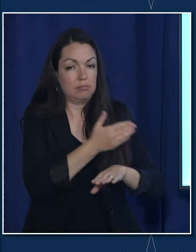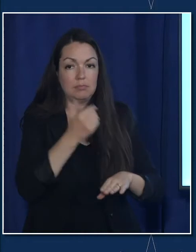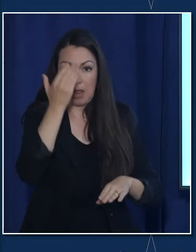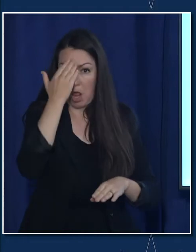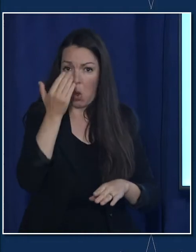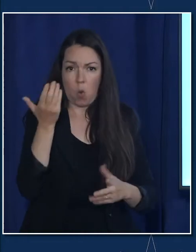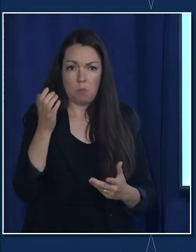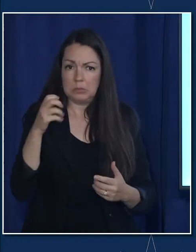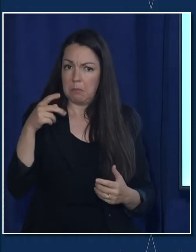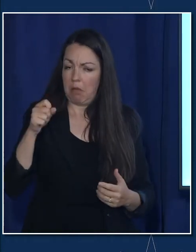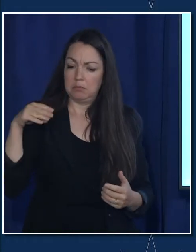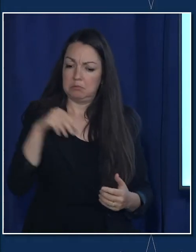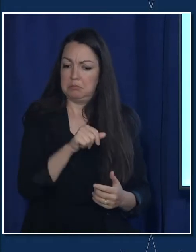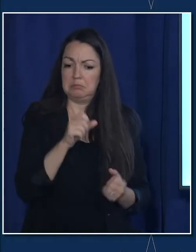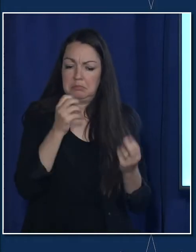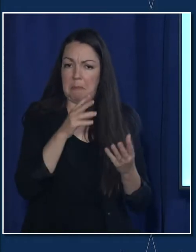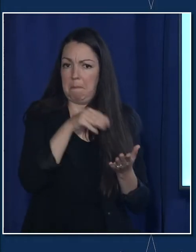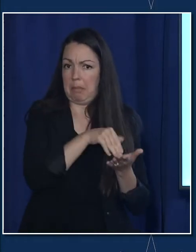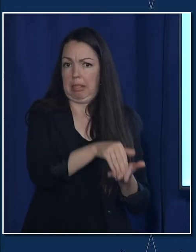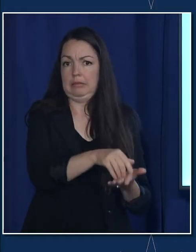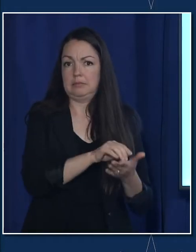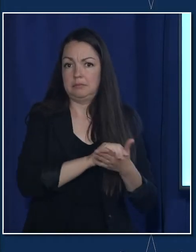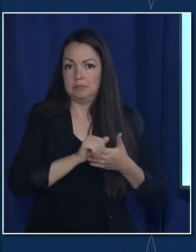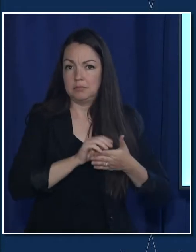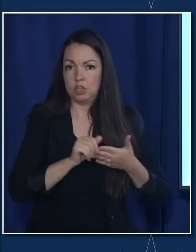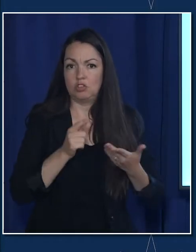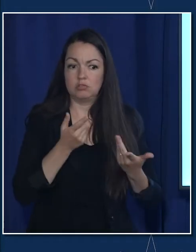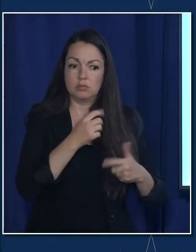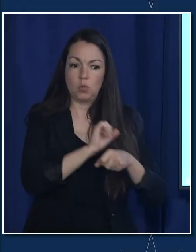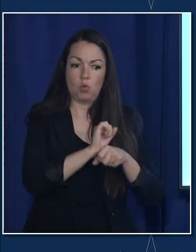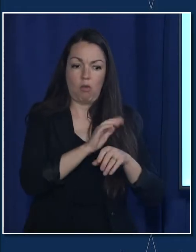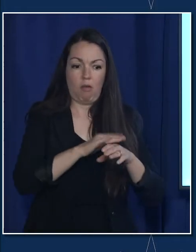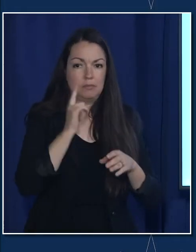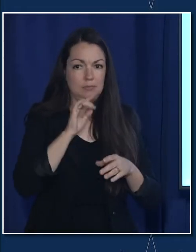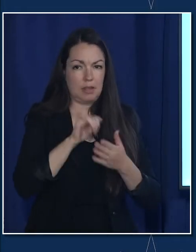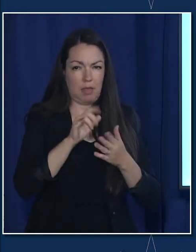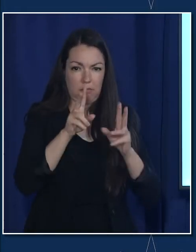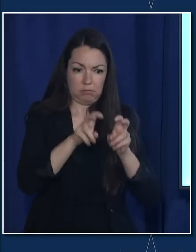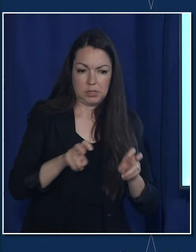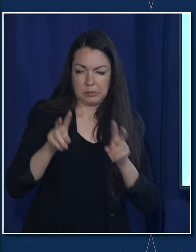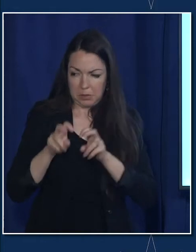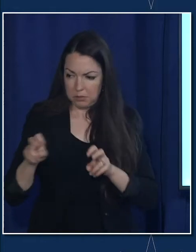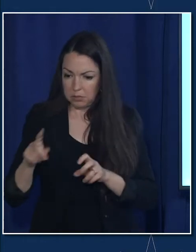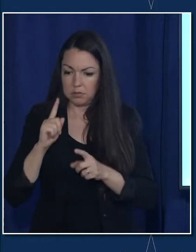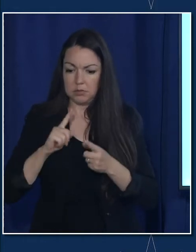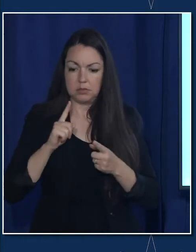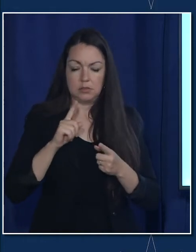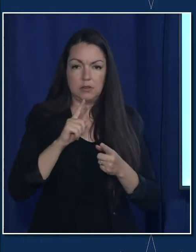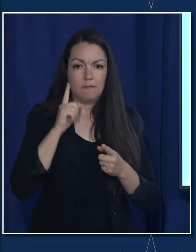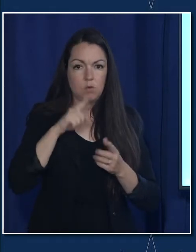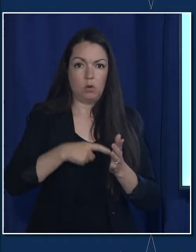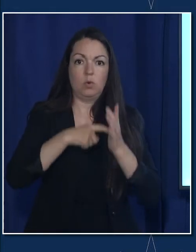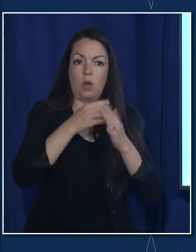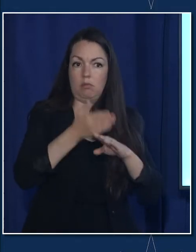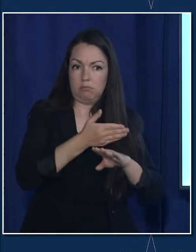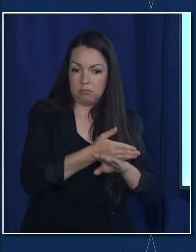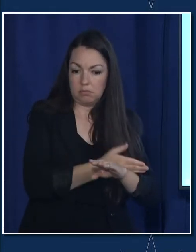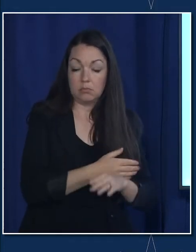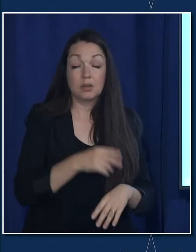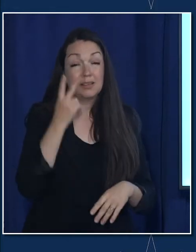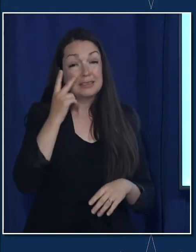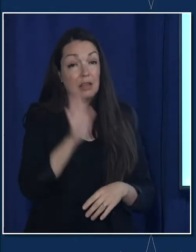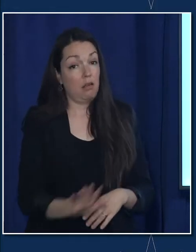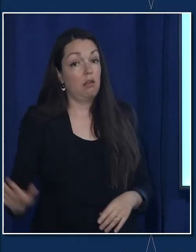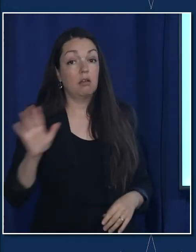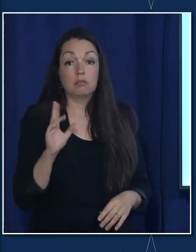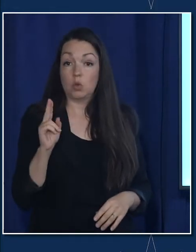millions of dollars in terms of really working on those kinds of assessments, which I think are important. What we've seen across the whole U.S. is